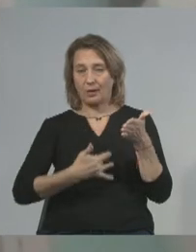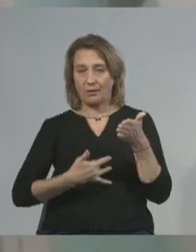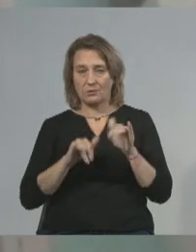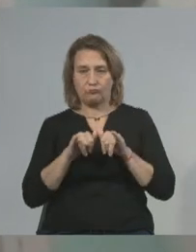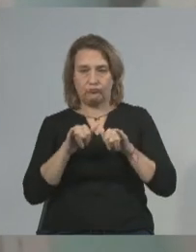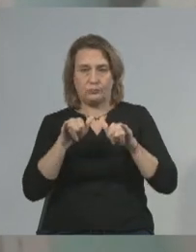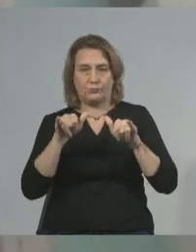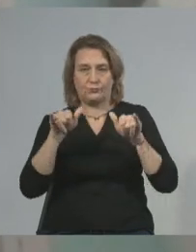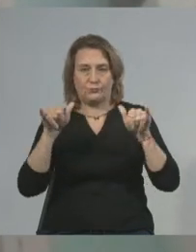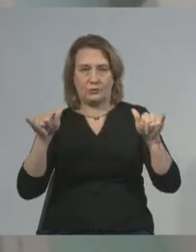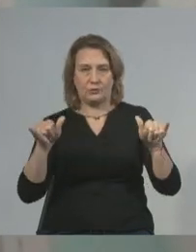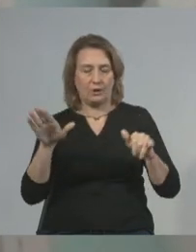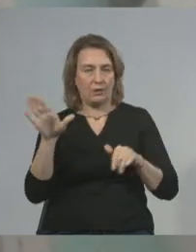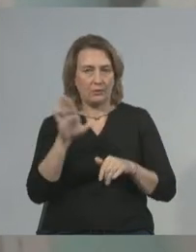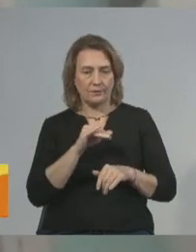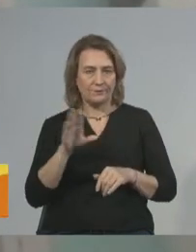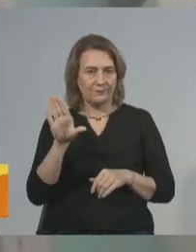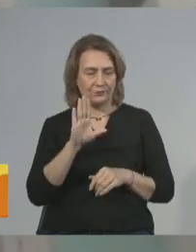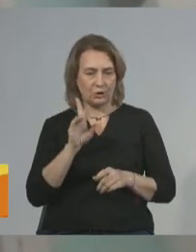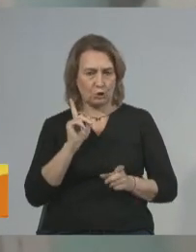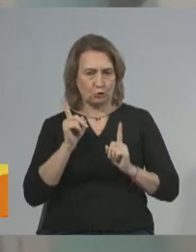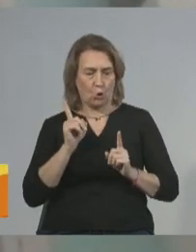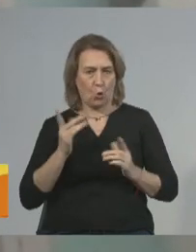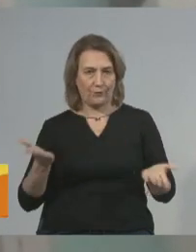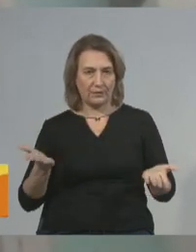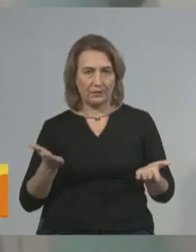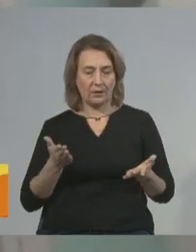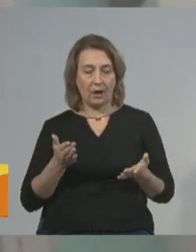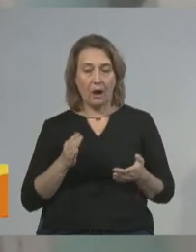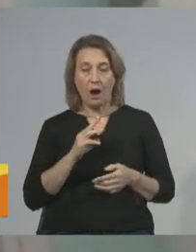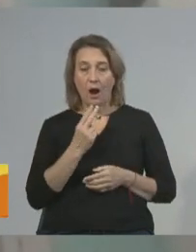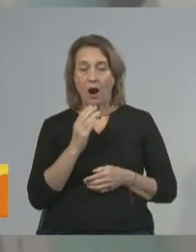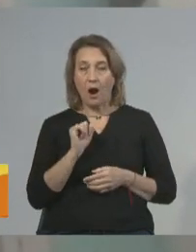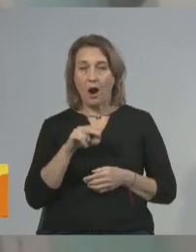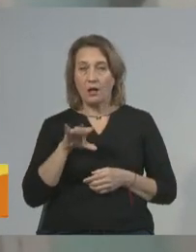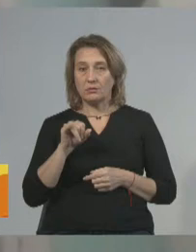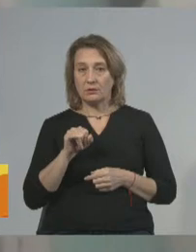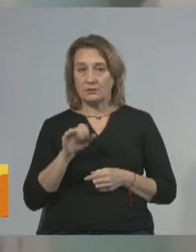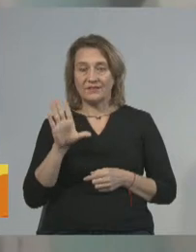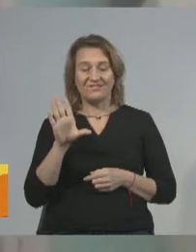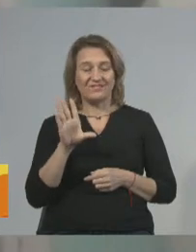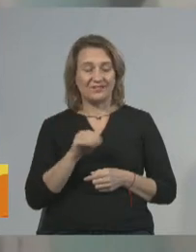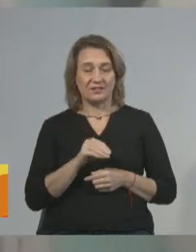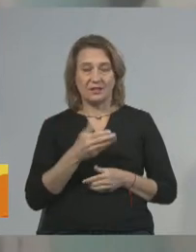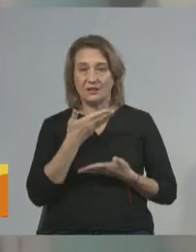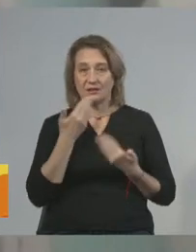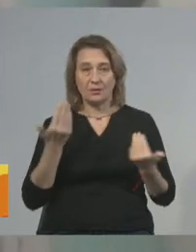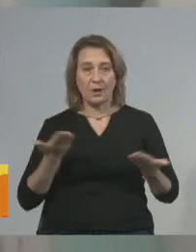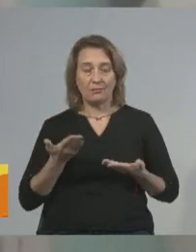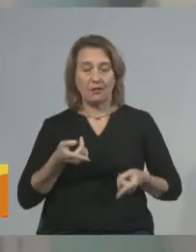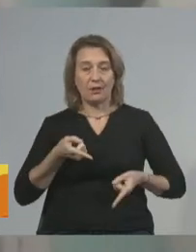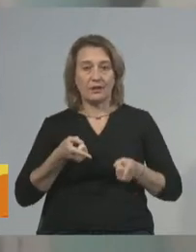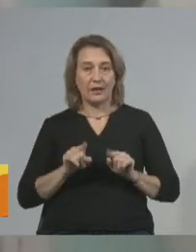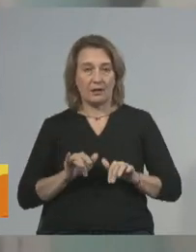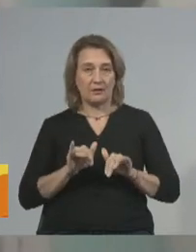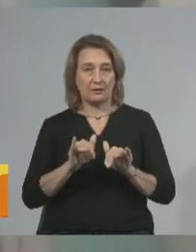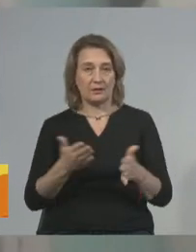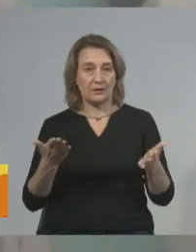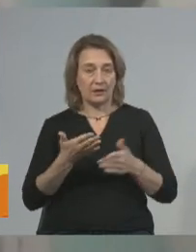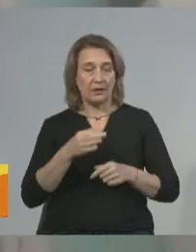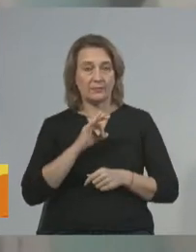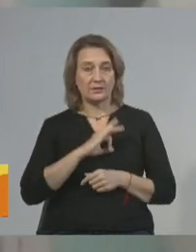it i mean no real action is is taken so even if you poison if russia poisoned someone abroad